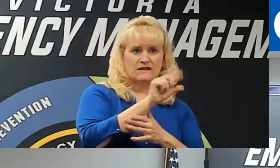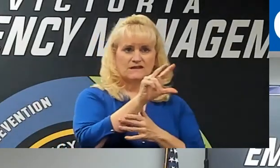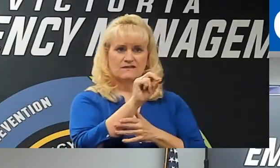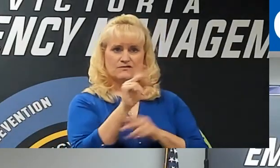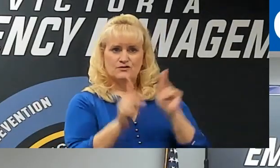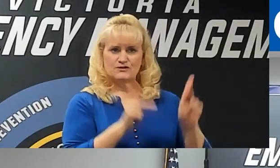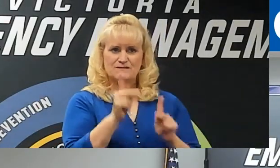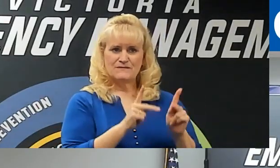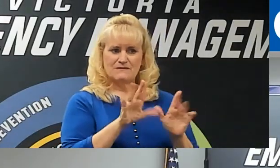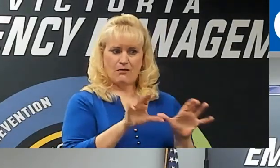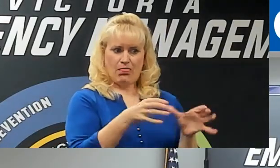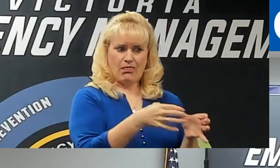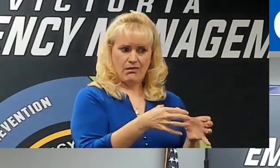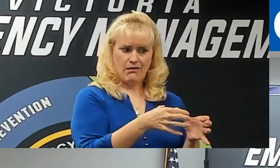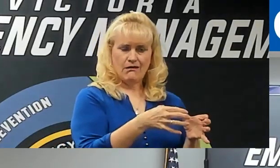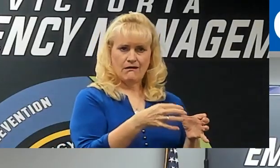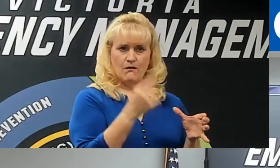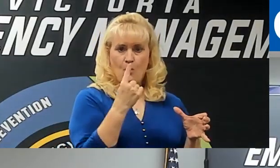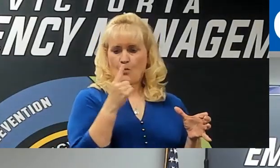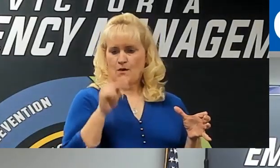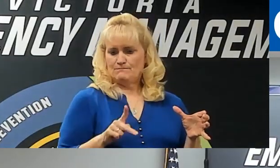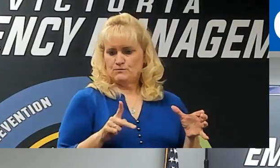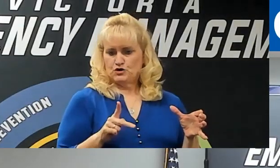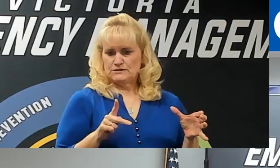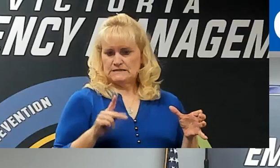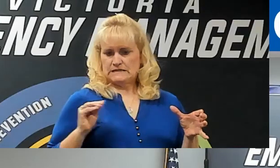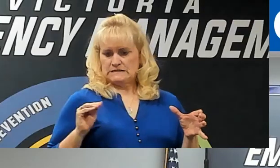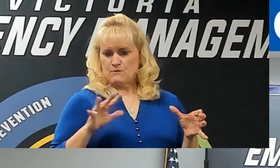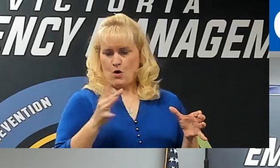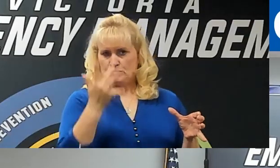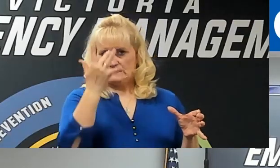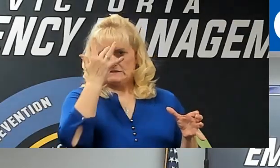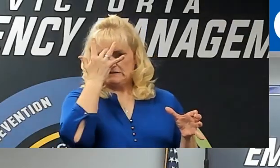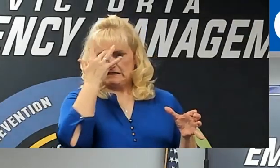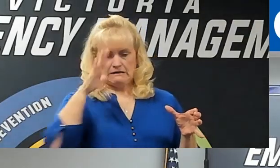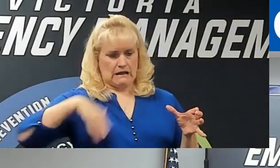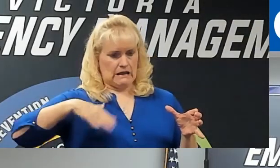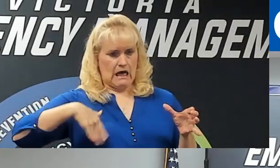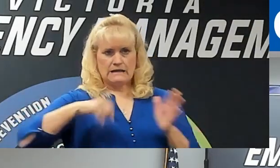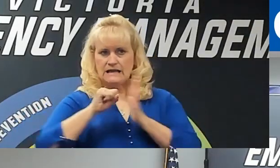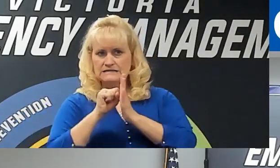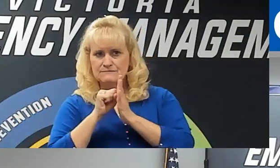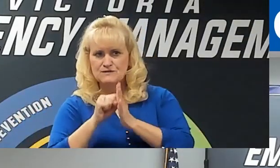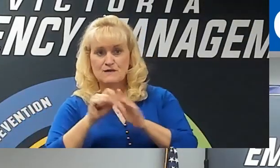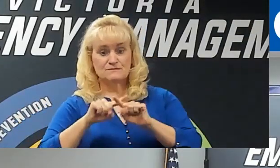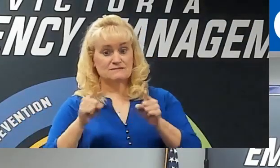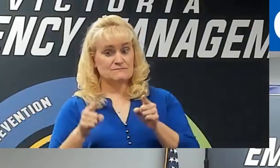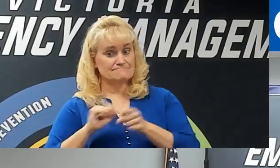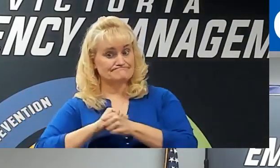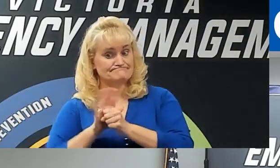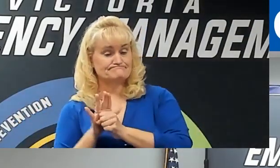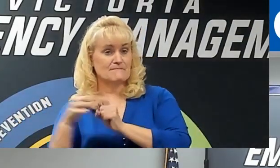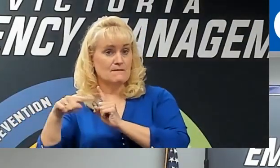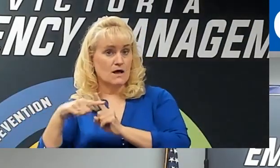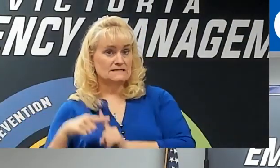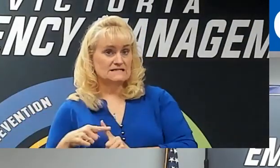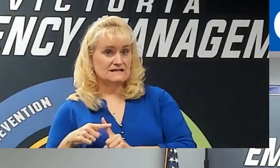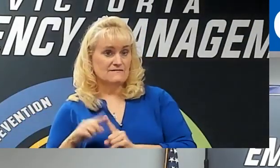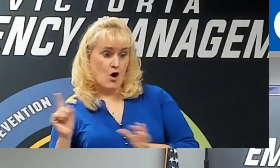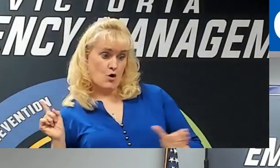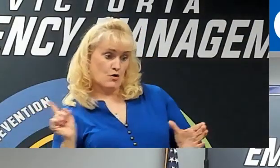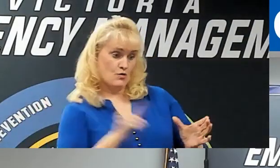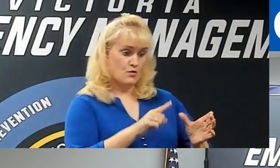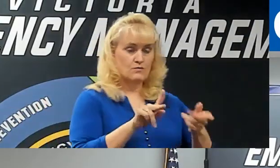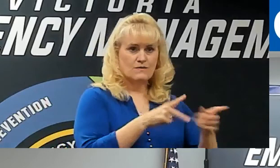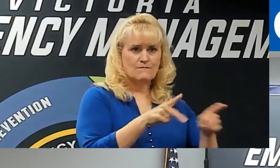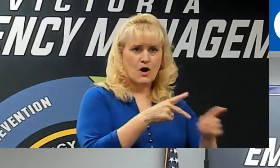one person was exposed to someone 3 or 4 days before. They're not showing symptoms, but they're COVID positive, and we get 5 or 6 people from that